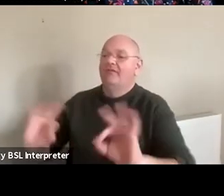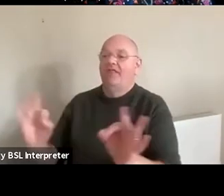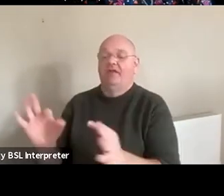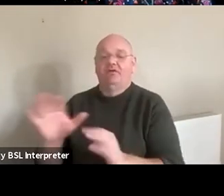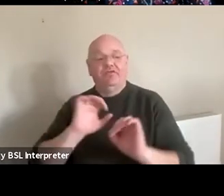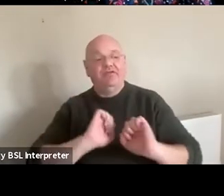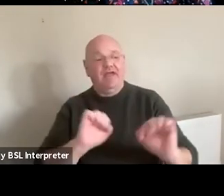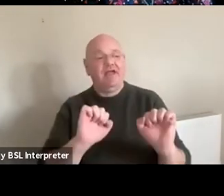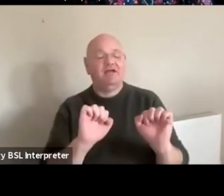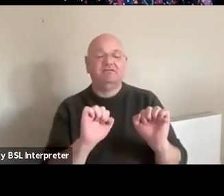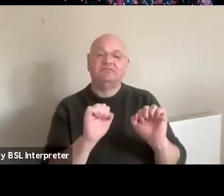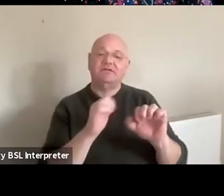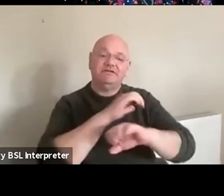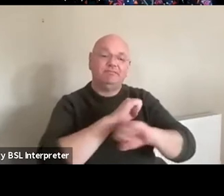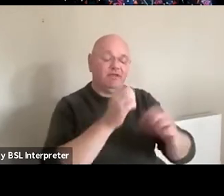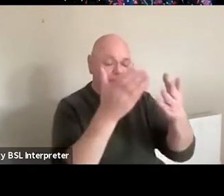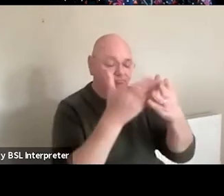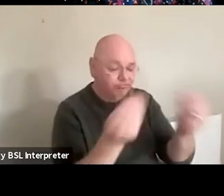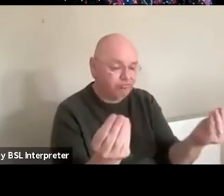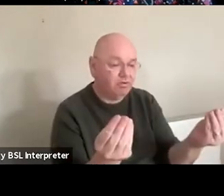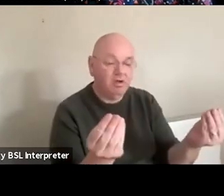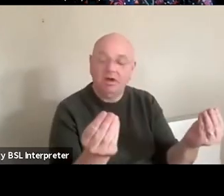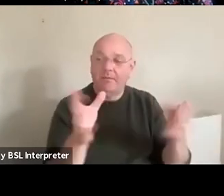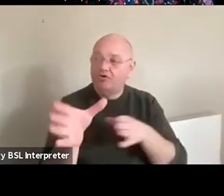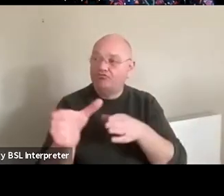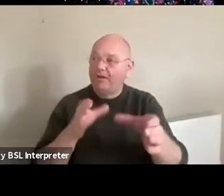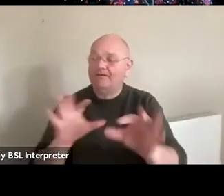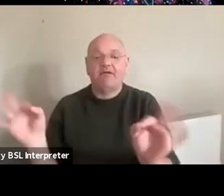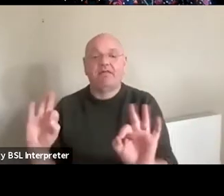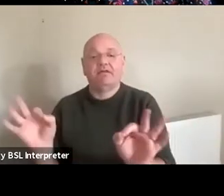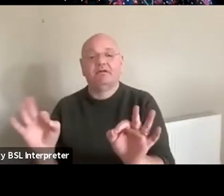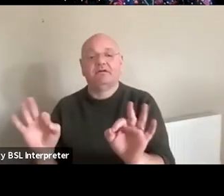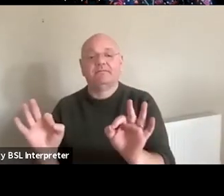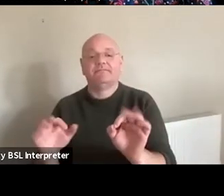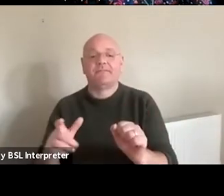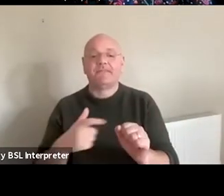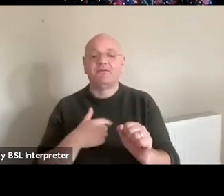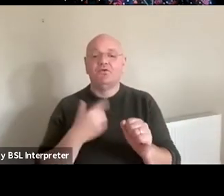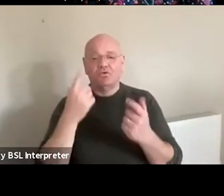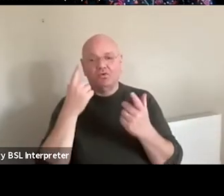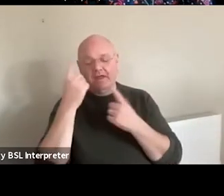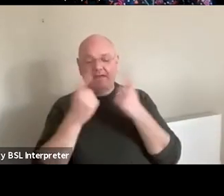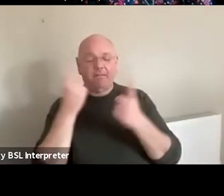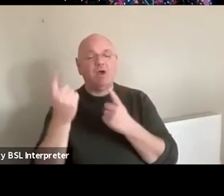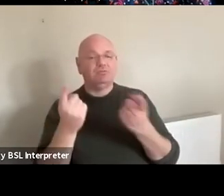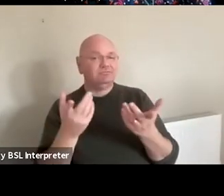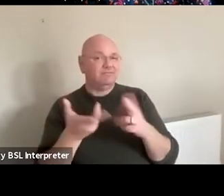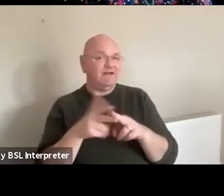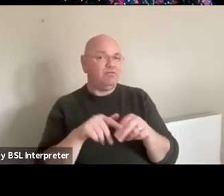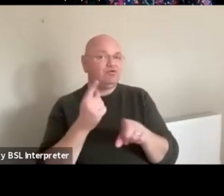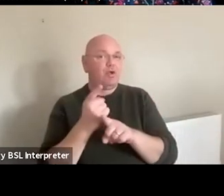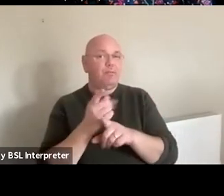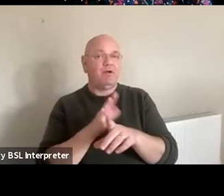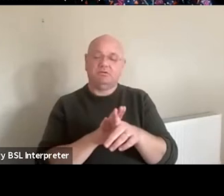taken away from them, but that wasn't then replaced with an online space. And so I think about in the sort of shift to a sort of culture of more sort